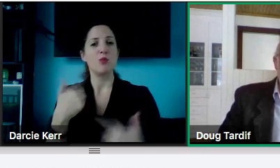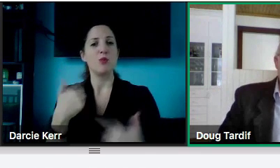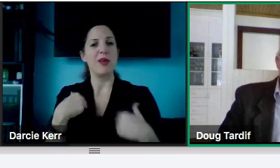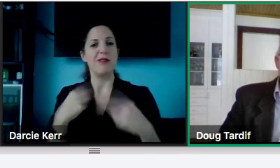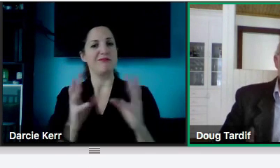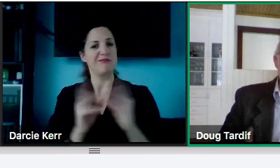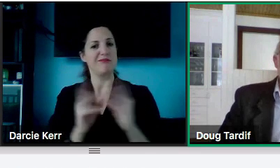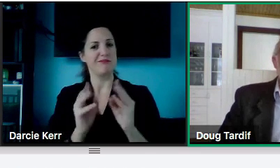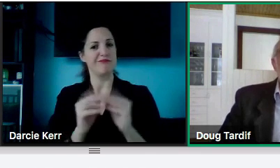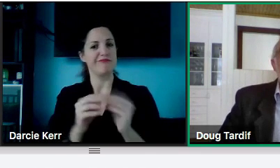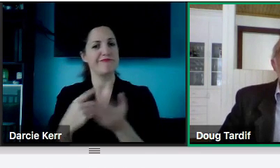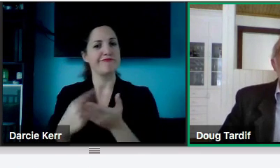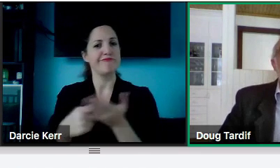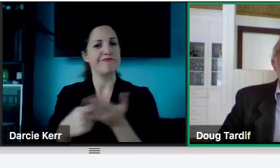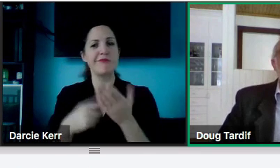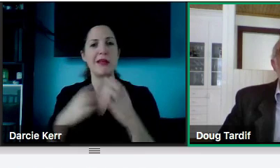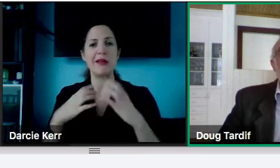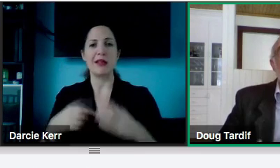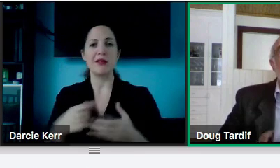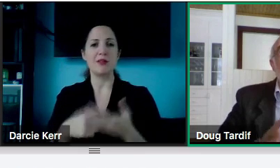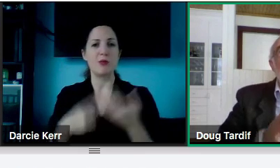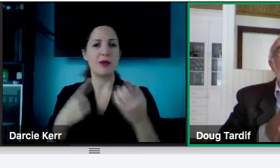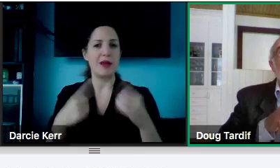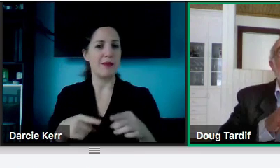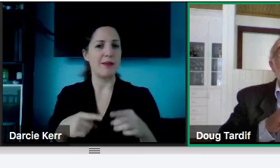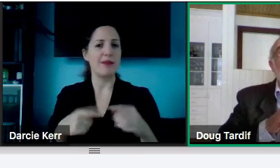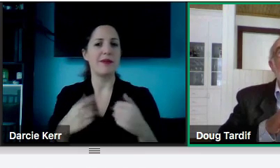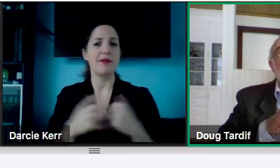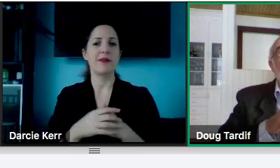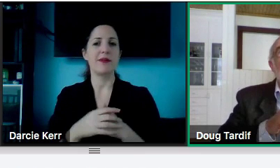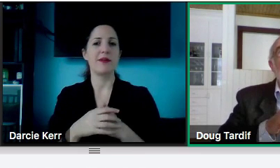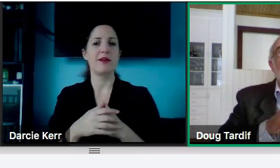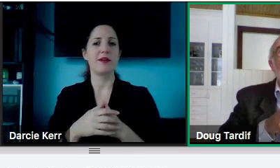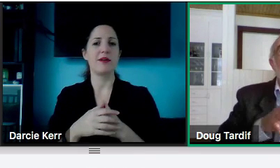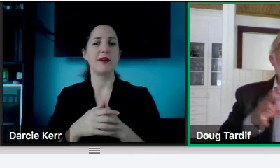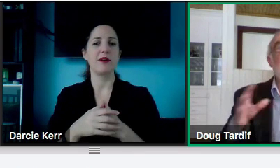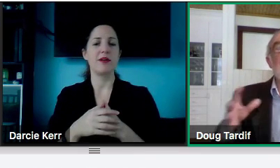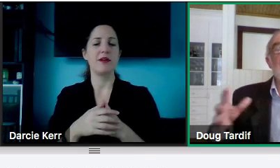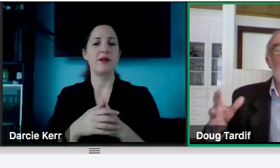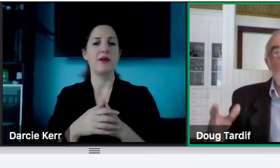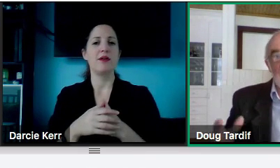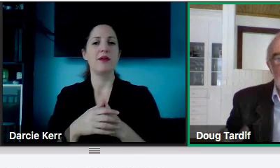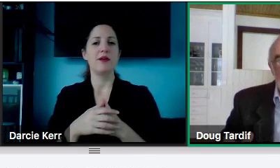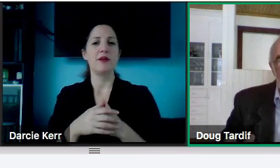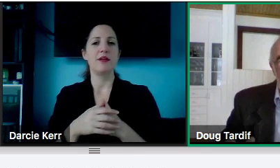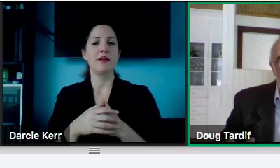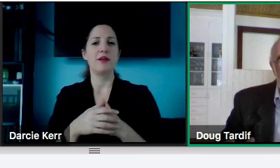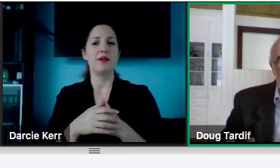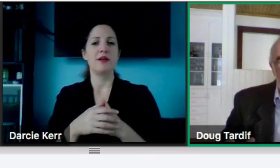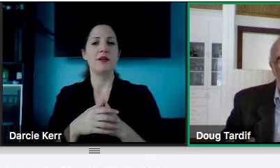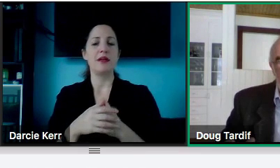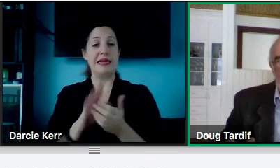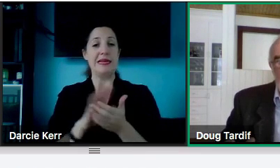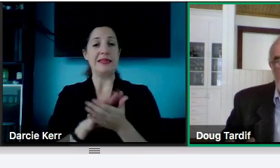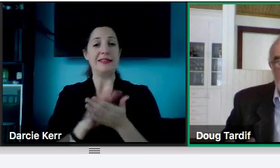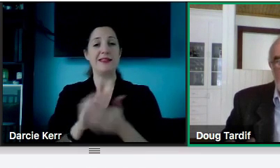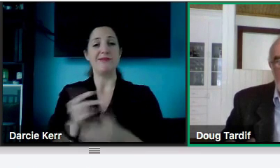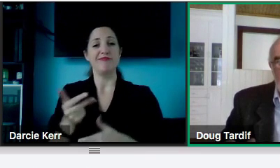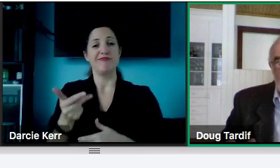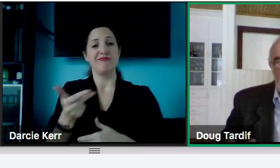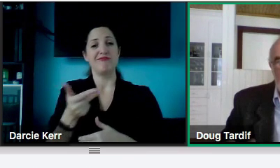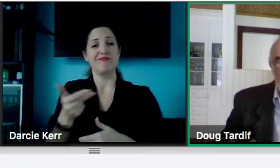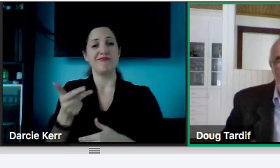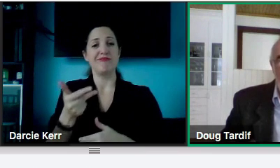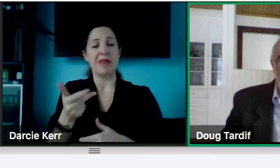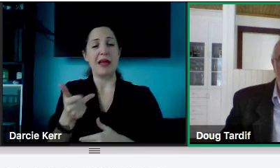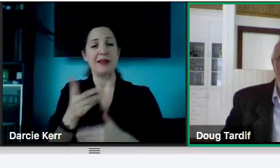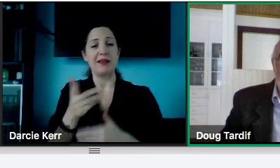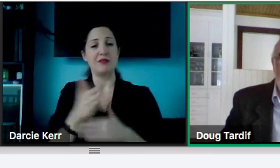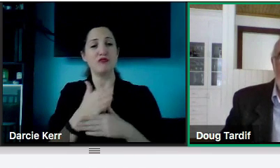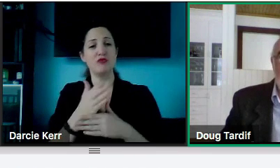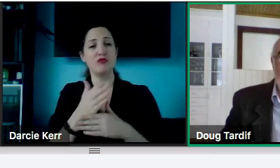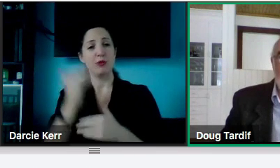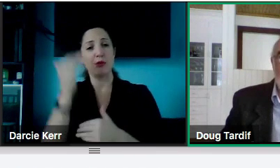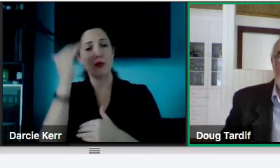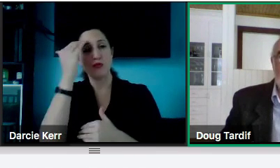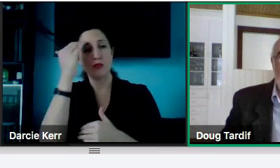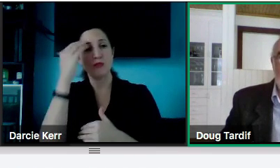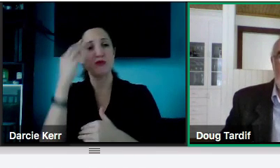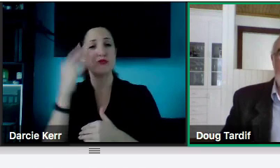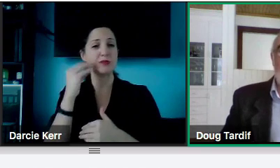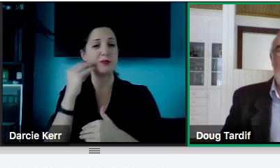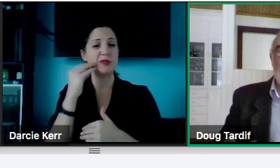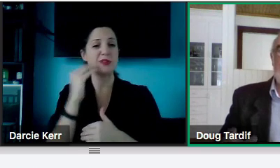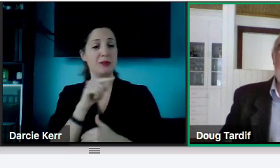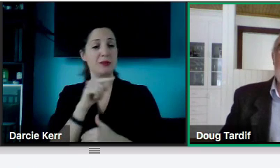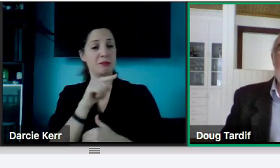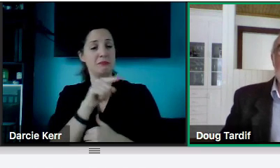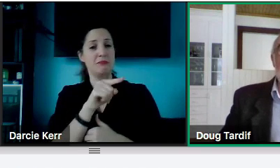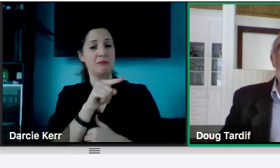And we're able to bring a breadth of knowledge to the clients for whatever their problems